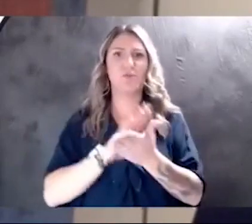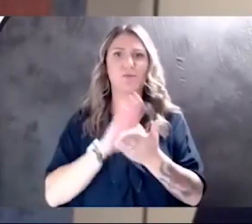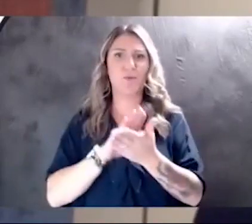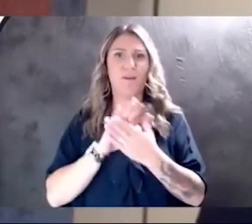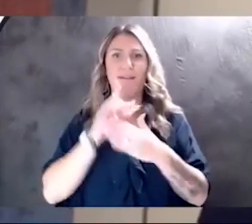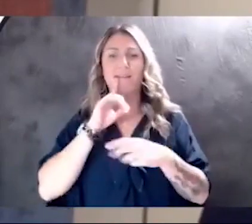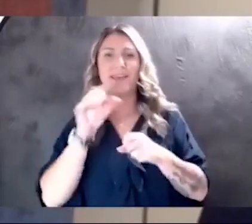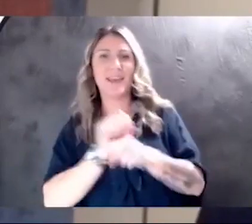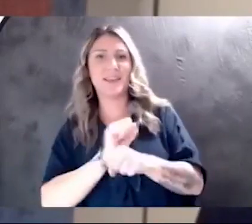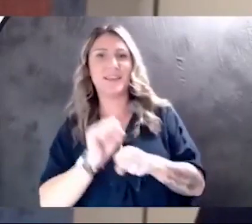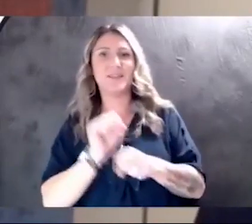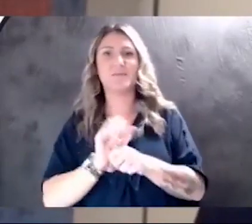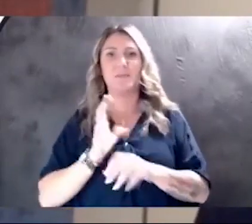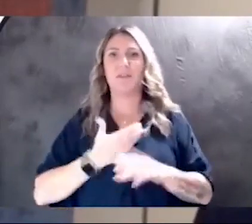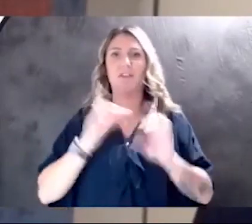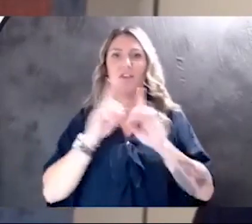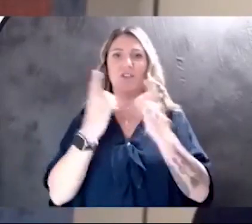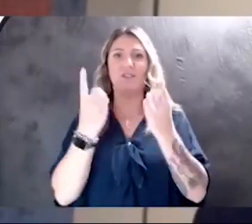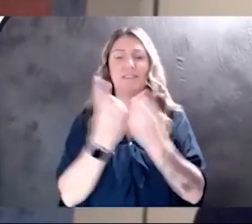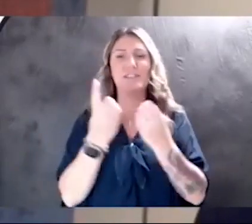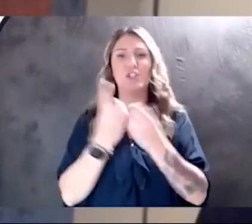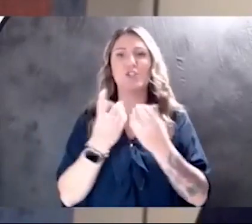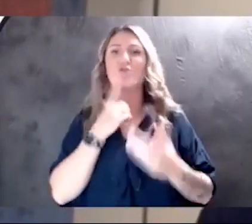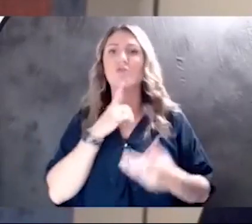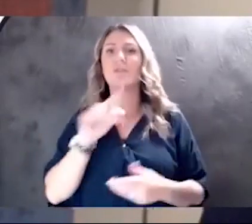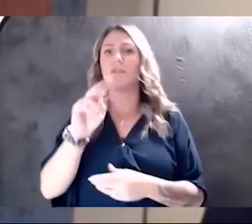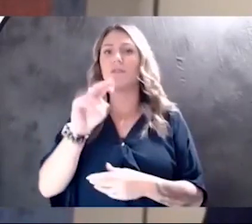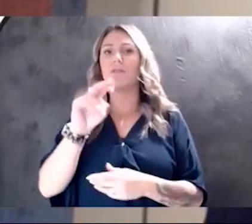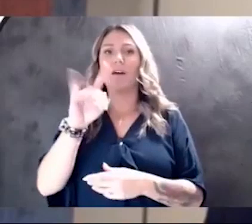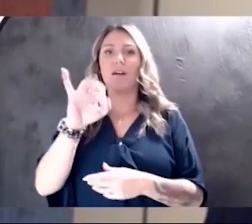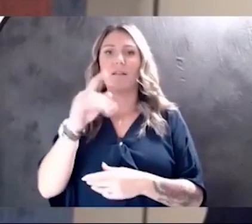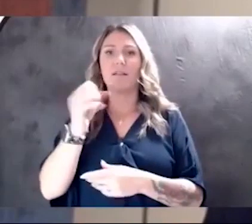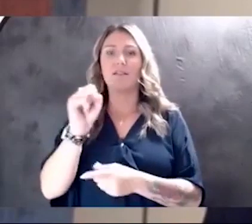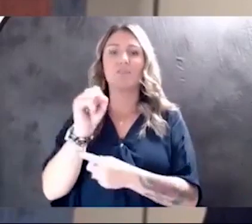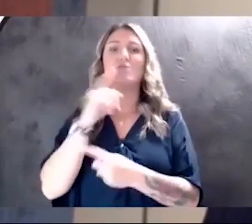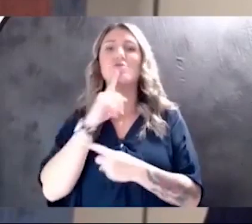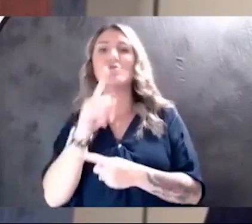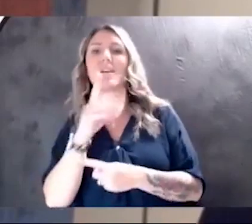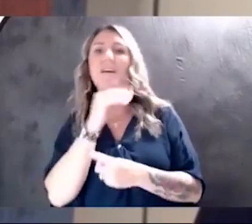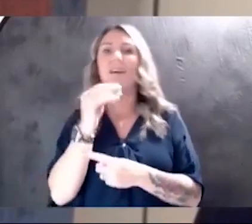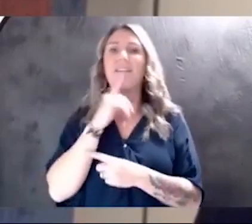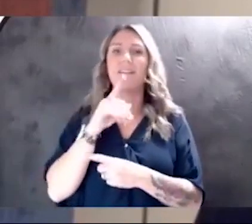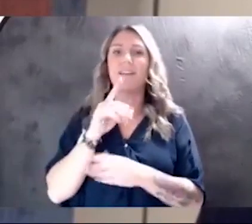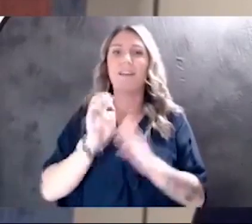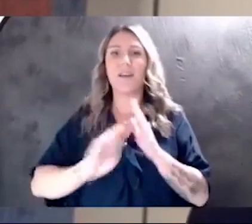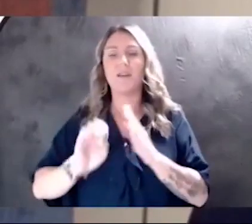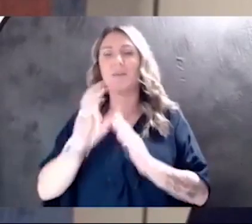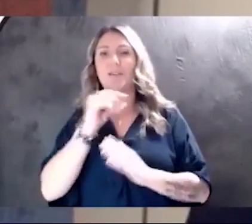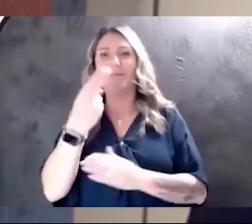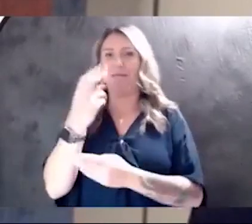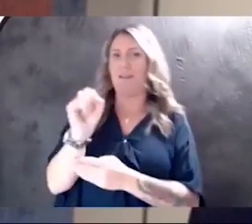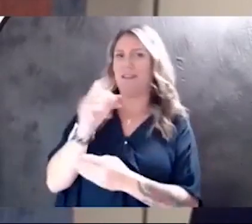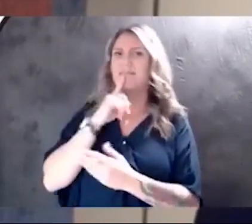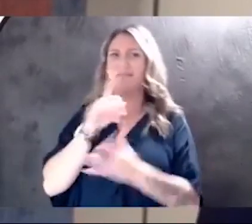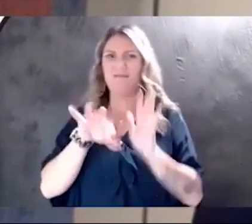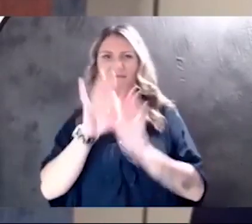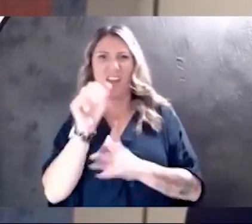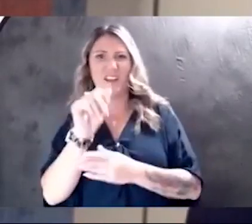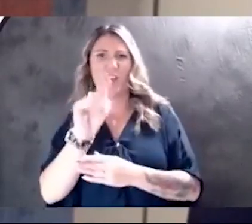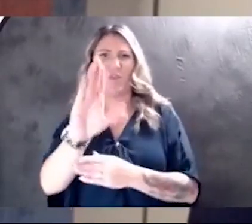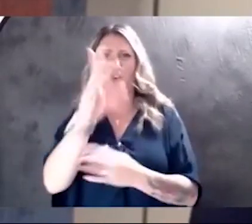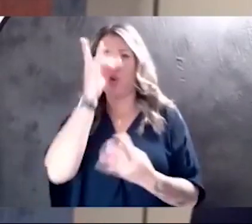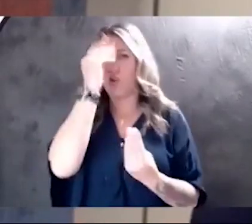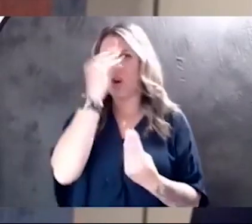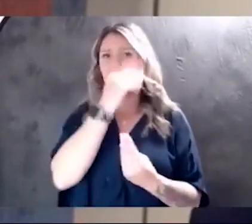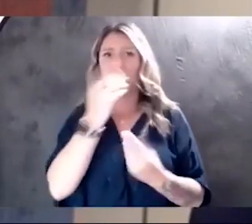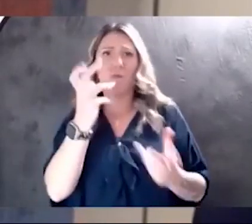our district did a thought exchange with our parents of our elementary, middle, and high school to find out what are their thoughts. What do they want to see